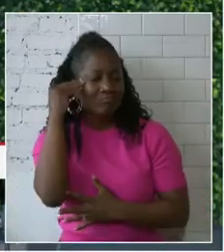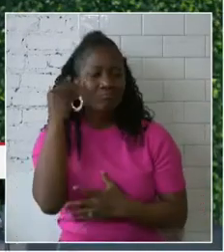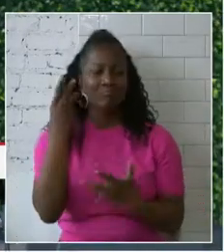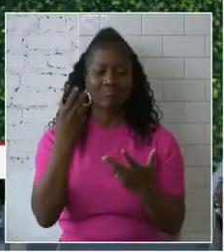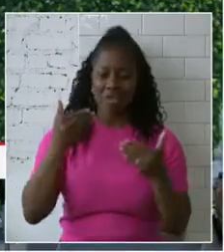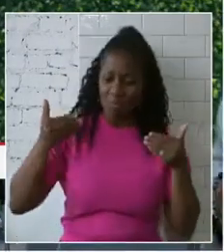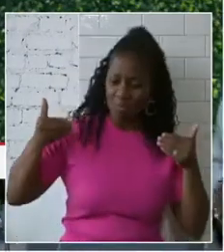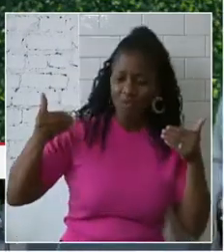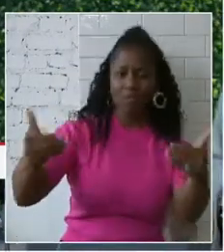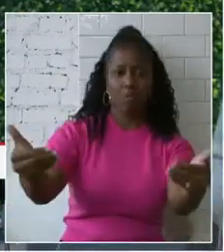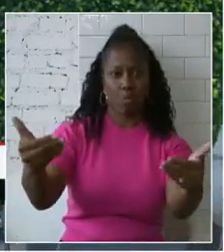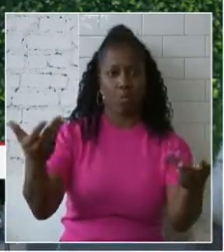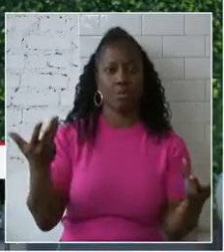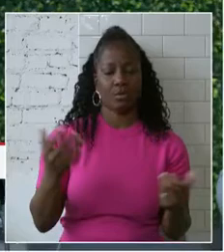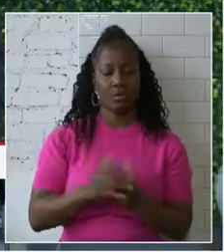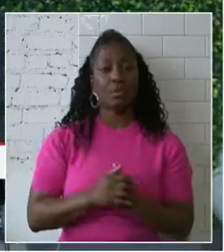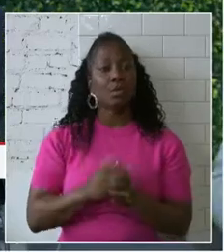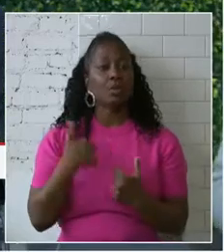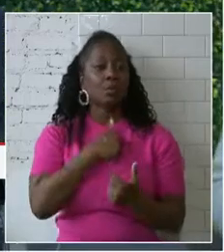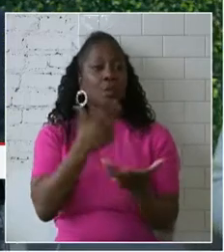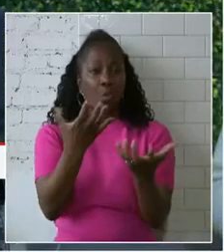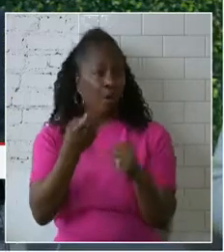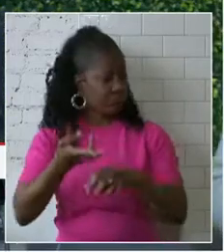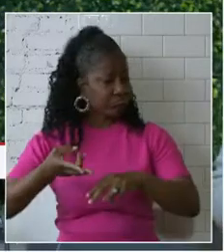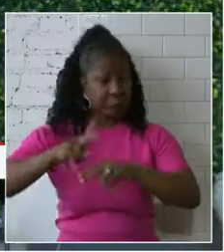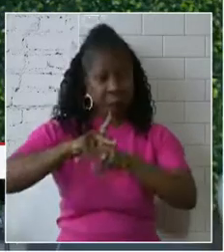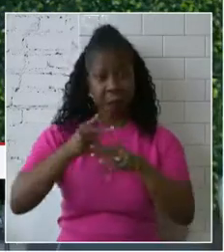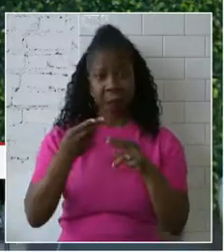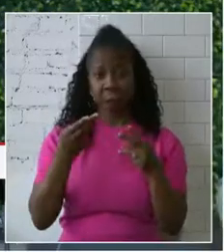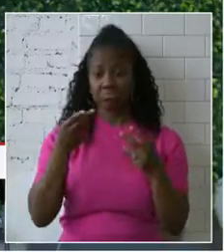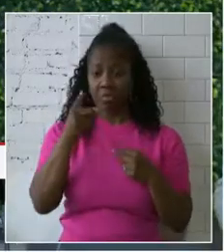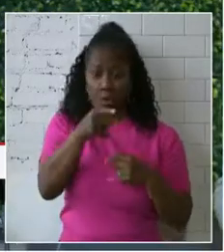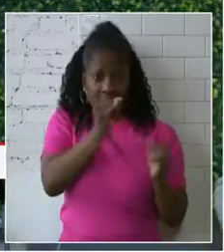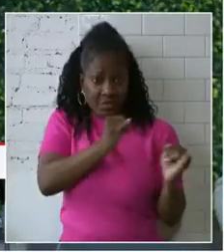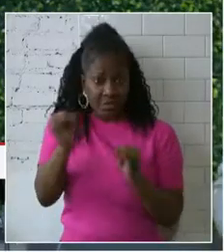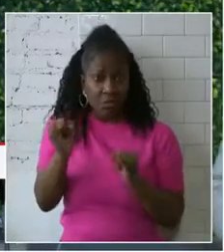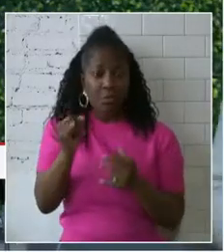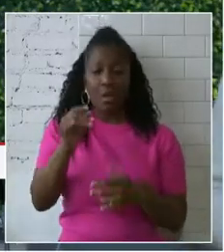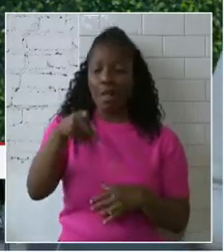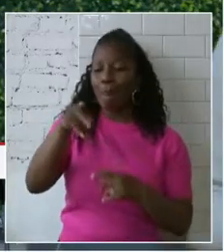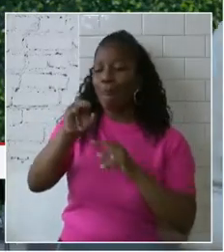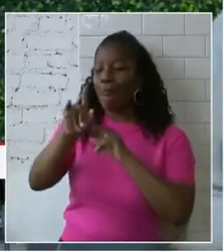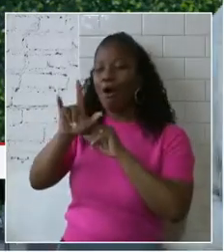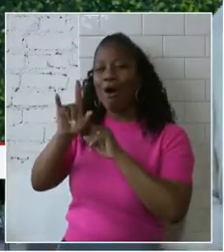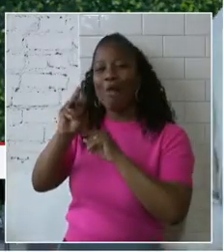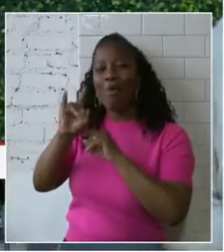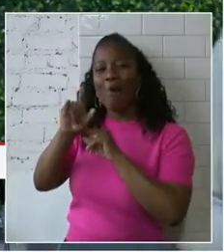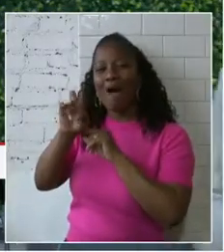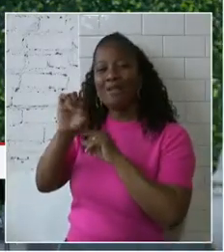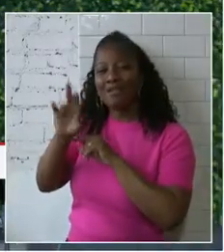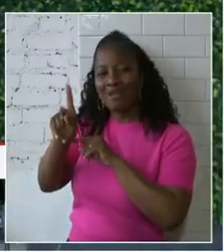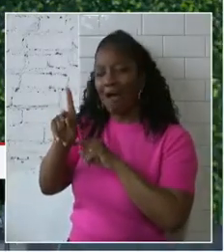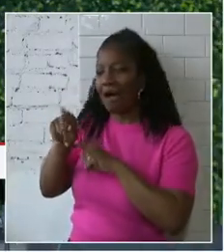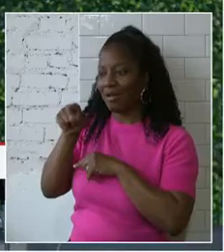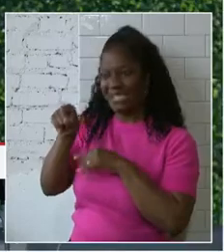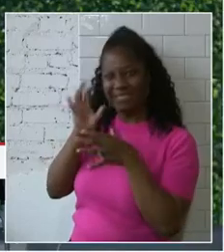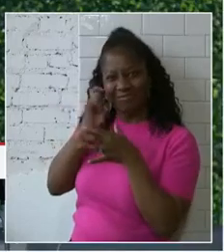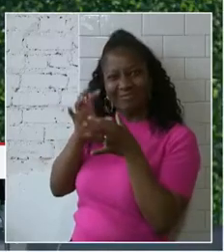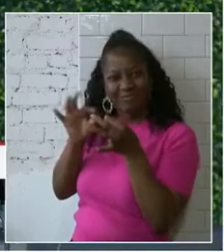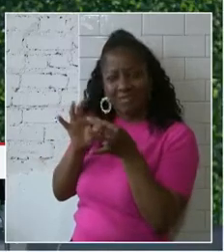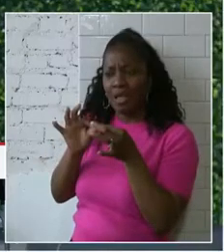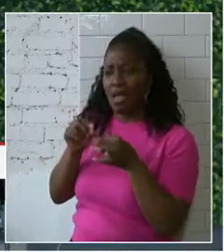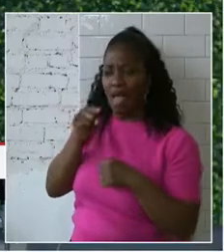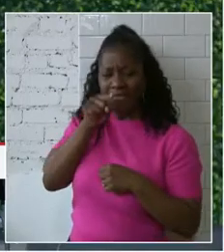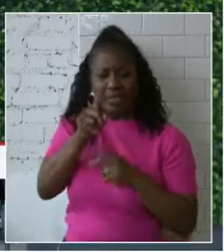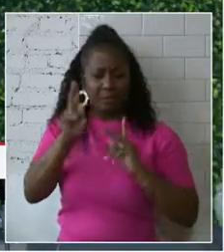forward. So we want to multiply individuals as Mr. Paul Weinstock, who are deserving of a real